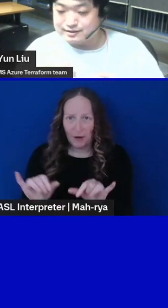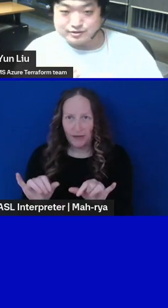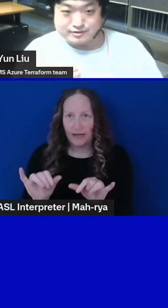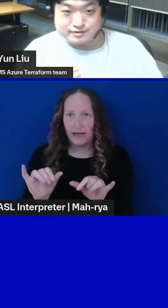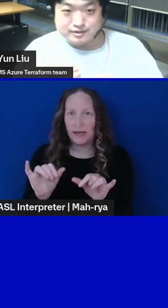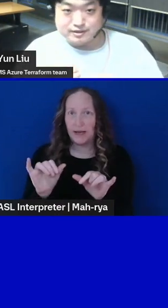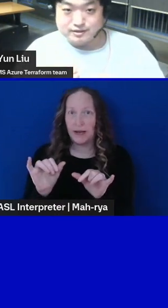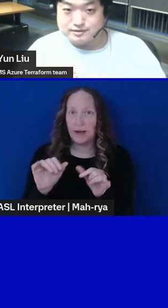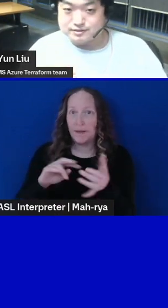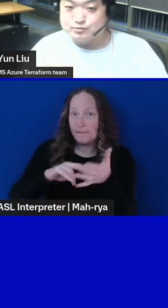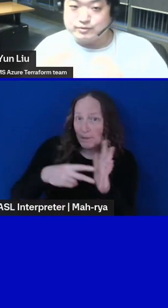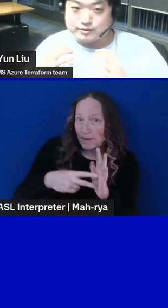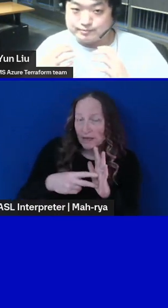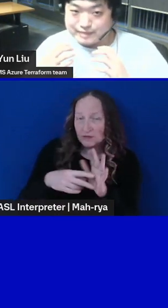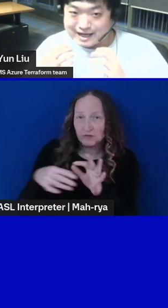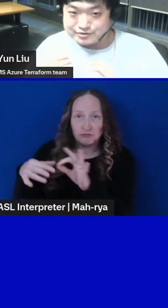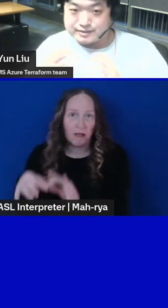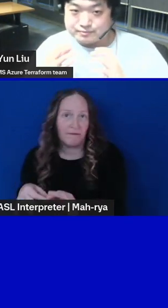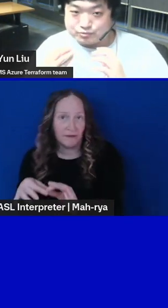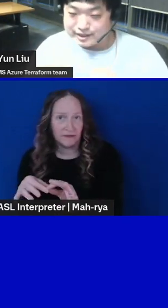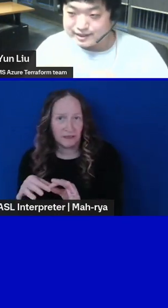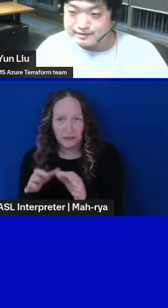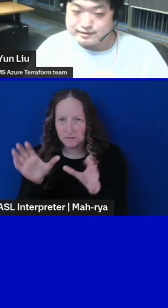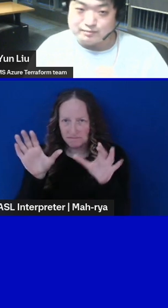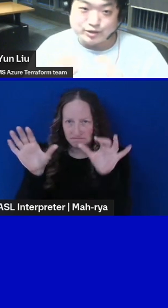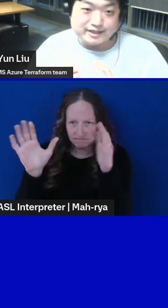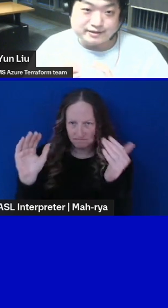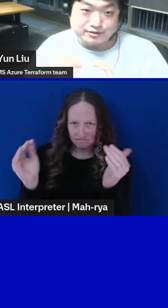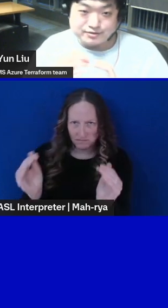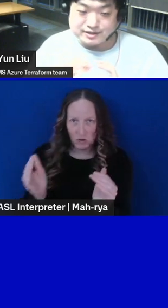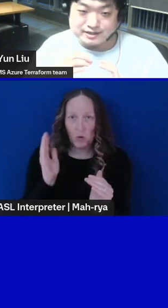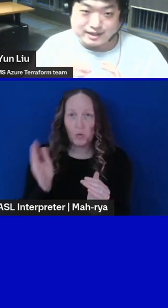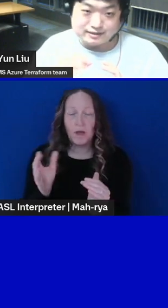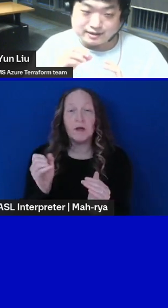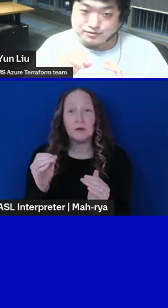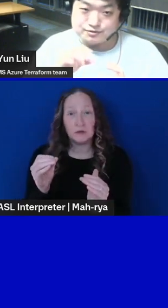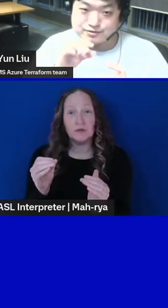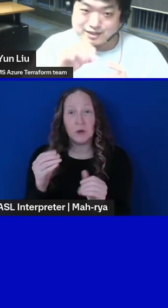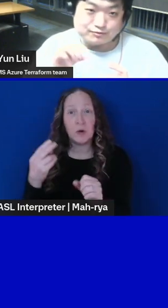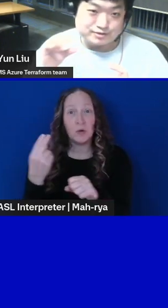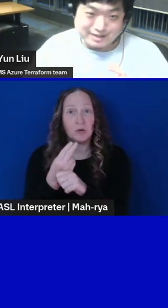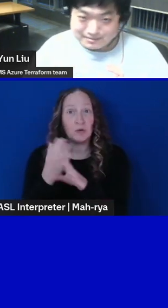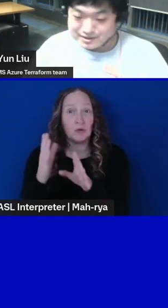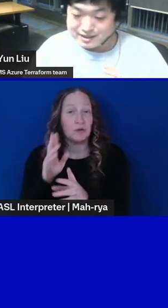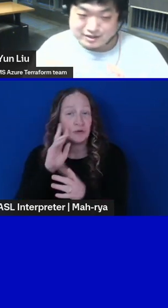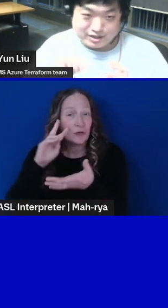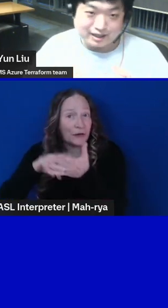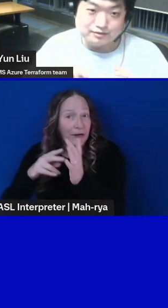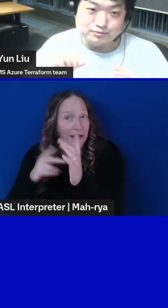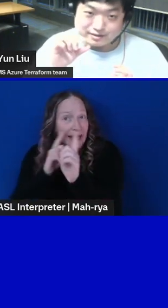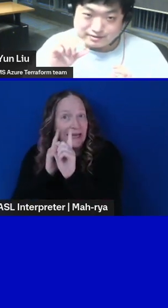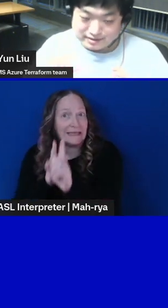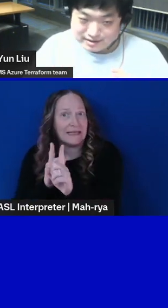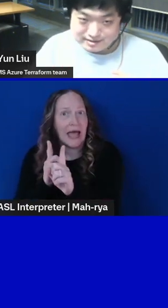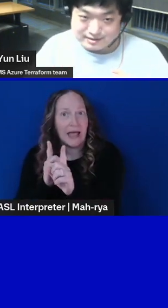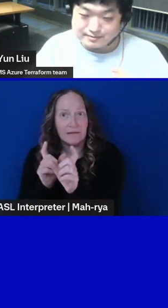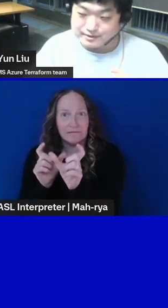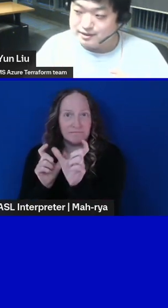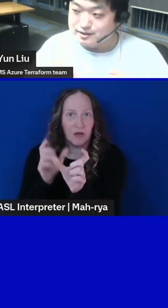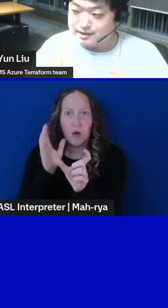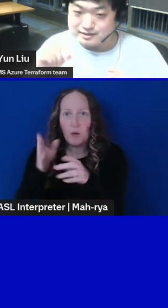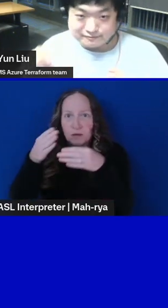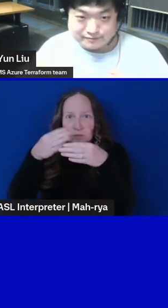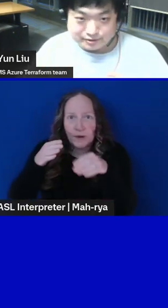relevant sections. So we will actually break the user intent into several steps and check whether this